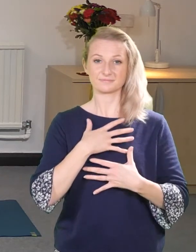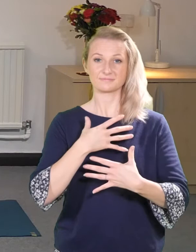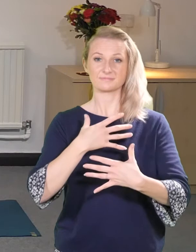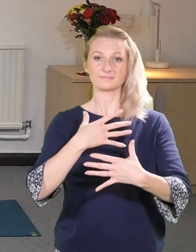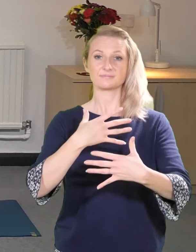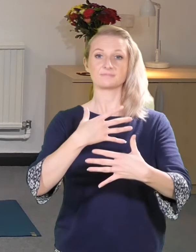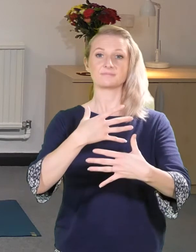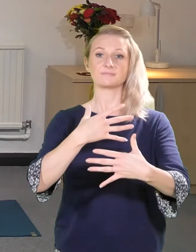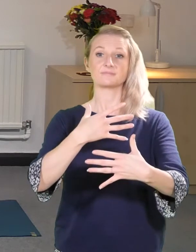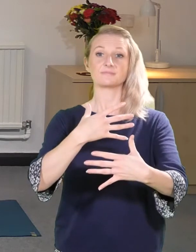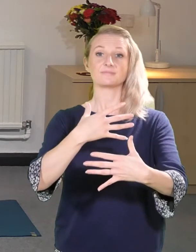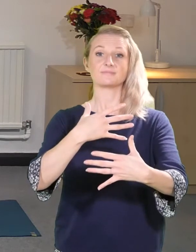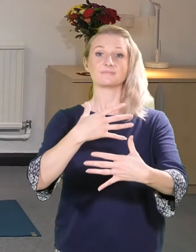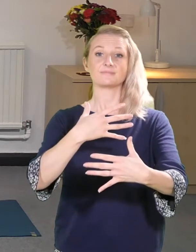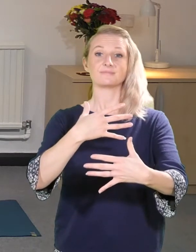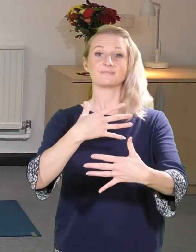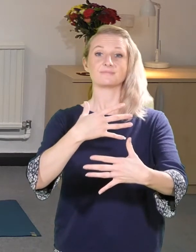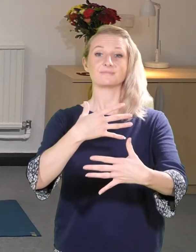Inhale.